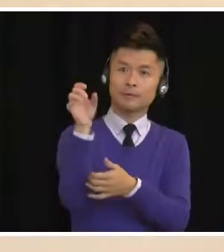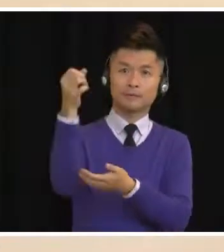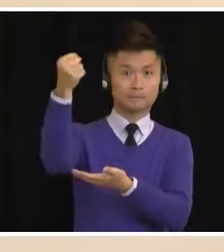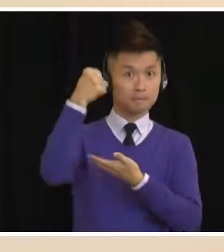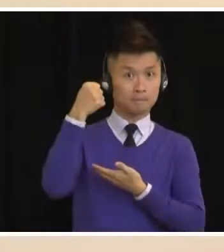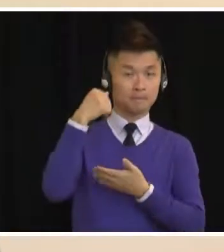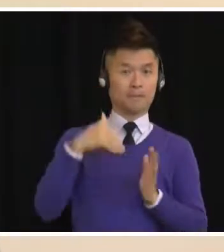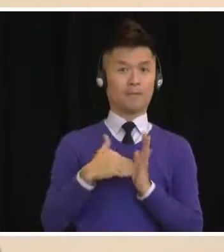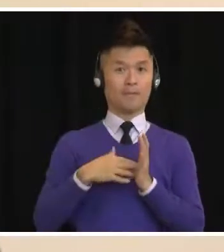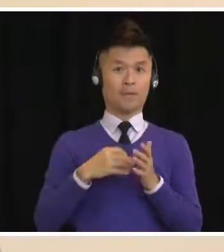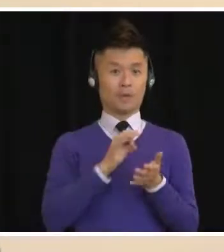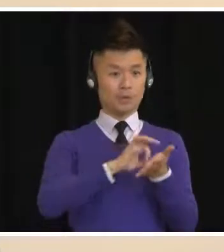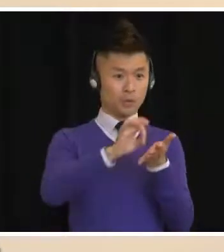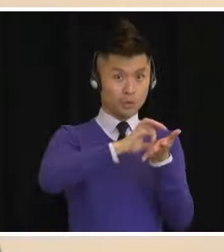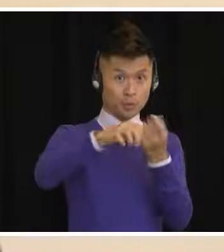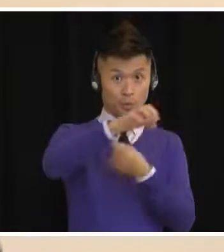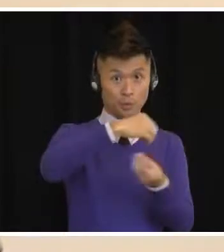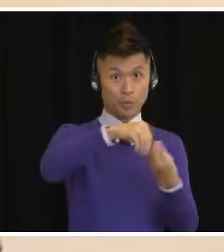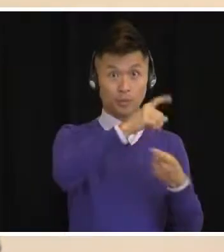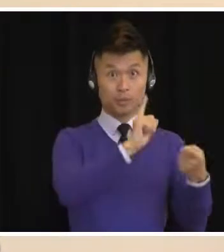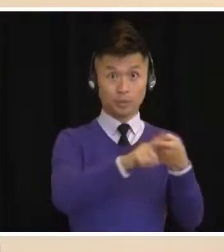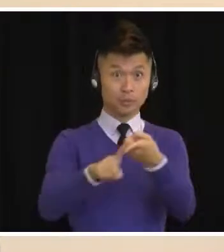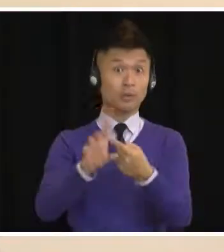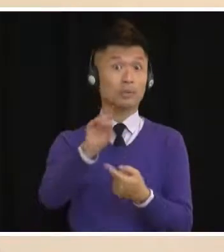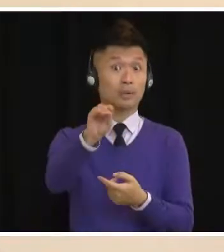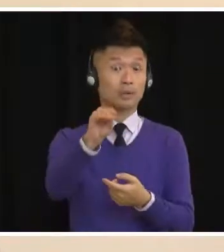areas. So to what extent is that monitored?